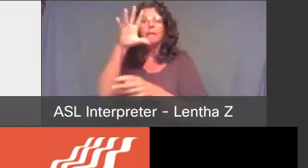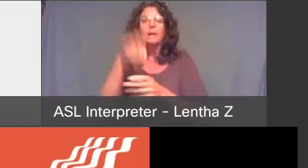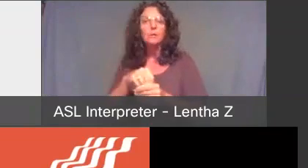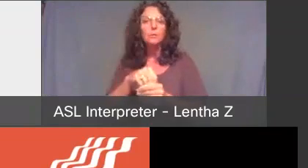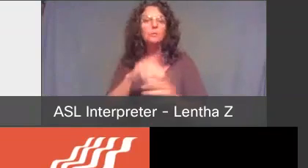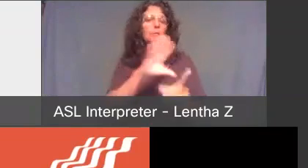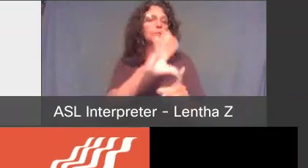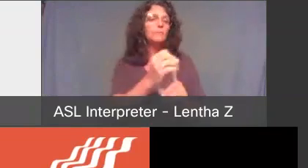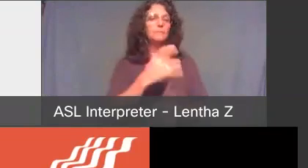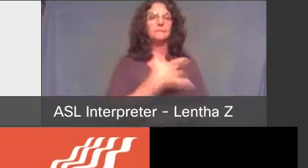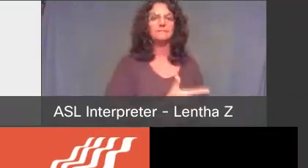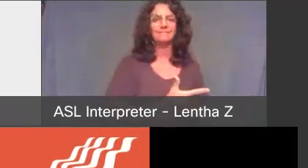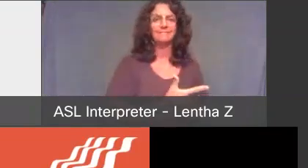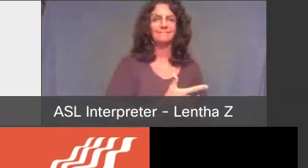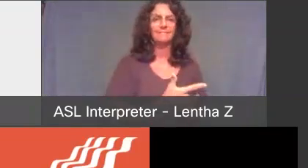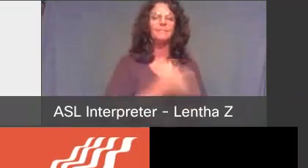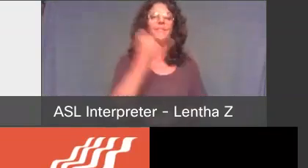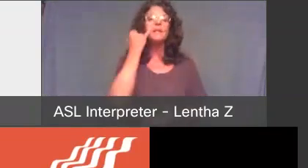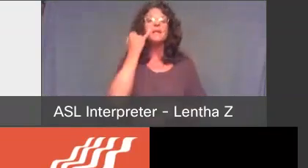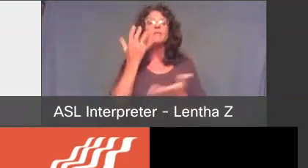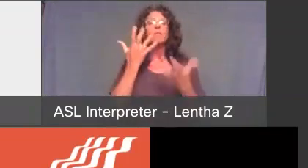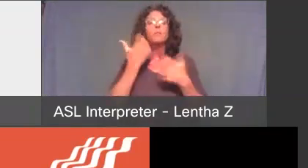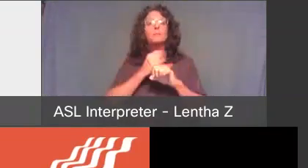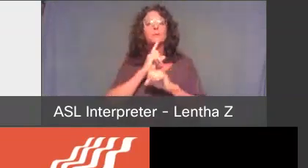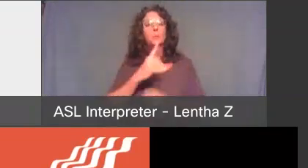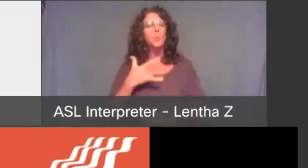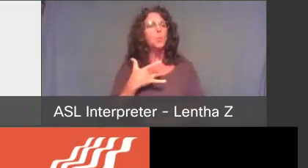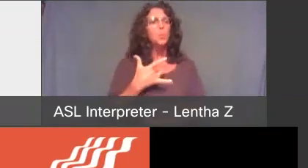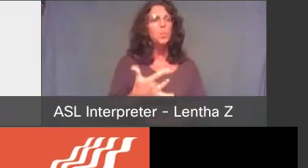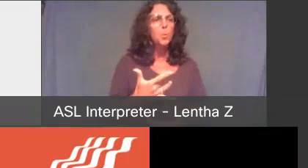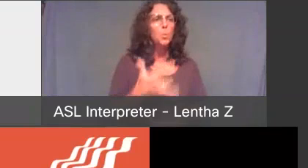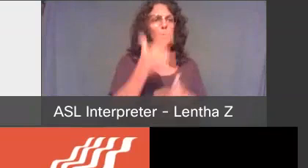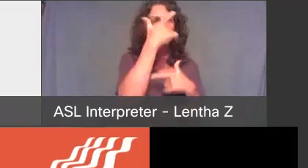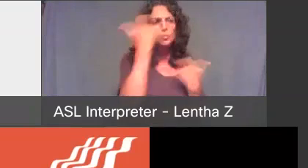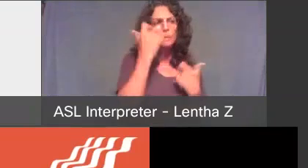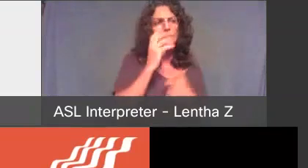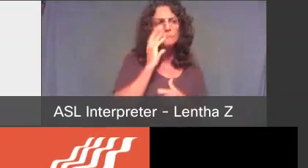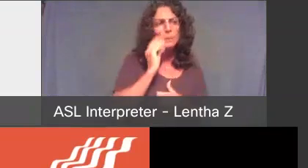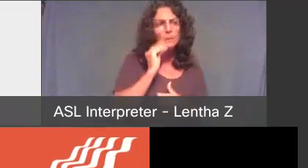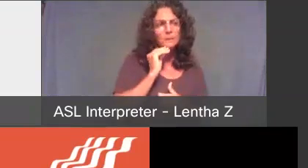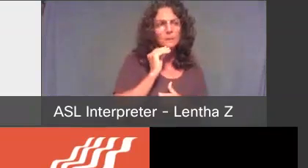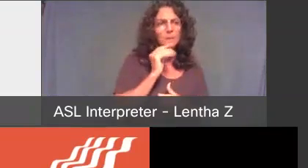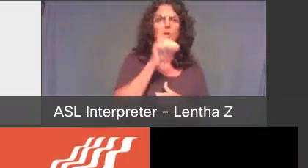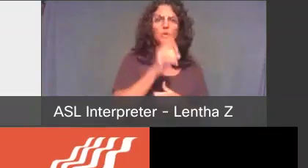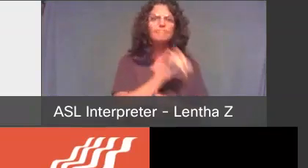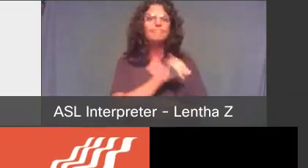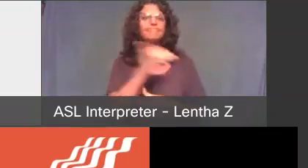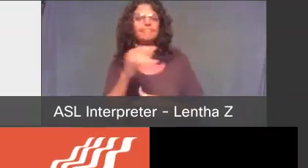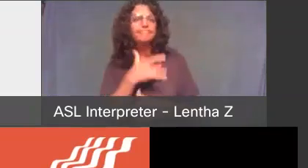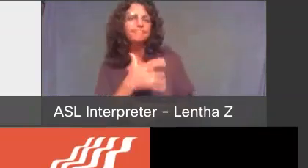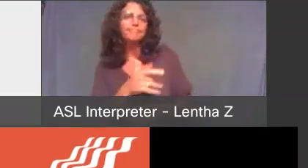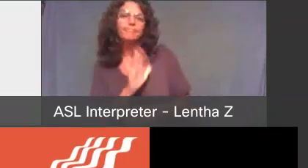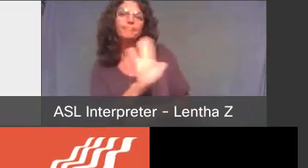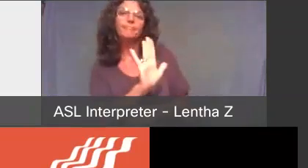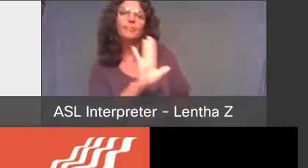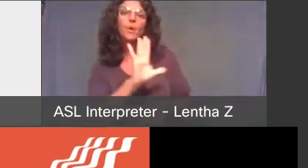trying to apply the ideas of being sensitive to someone's trauma experience, then I should be sensitive to someone's cultural experience too, because